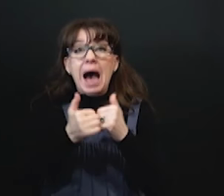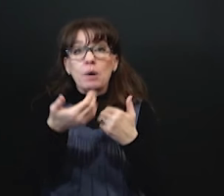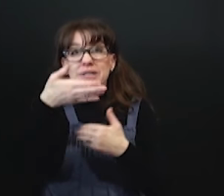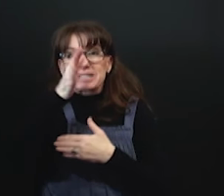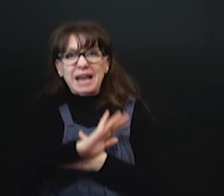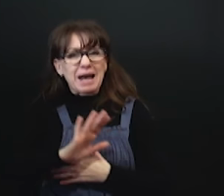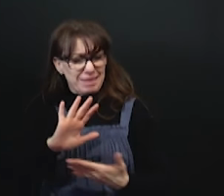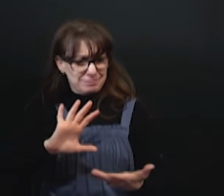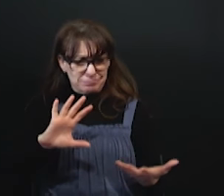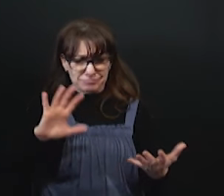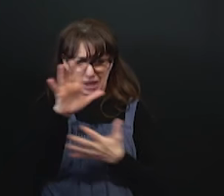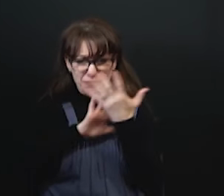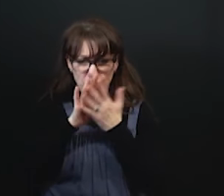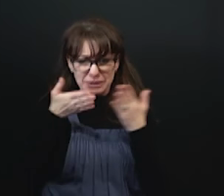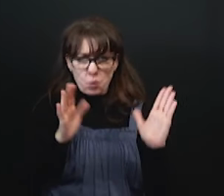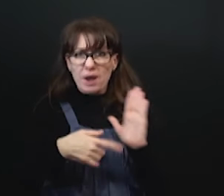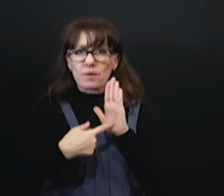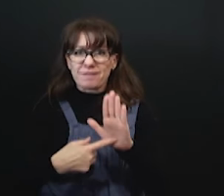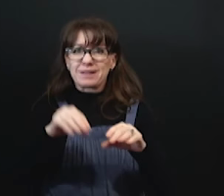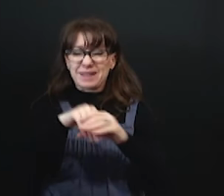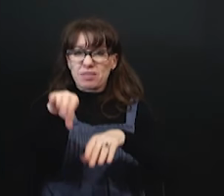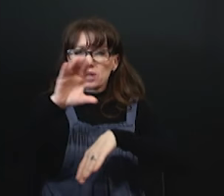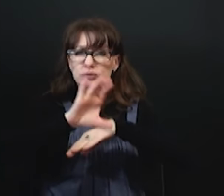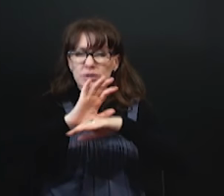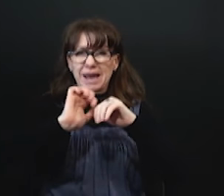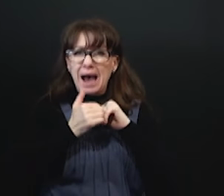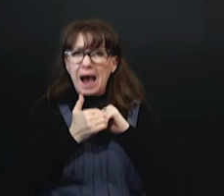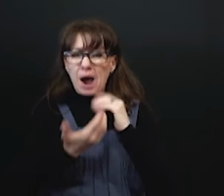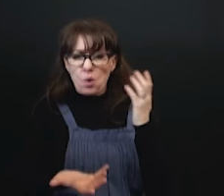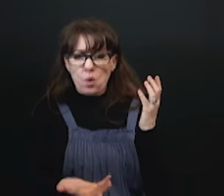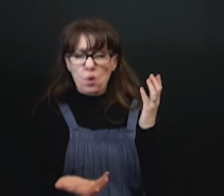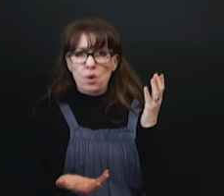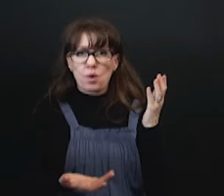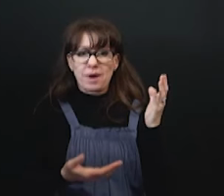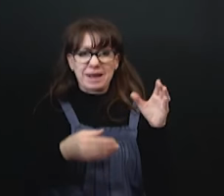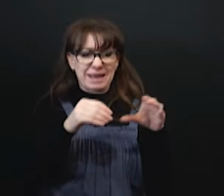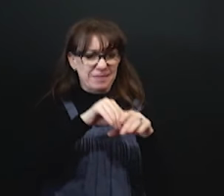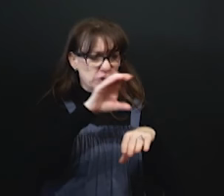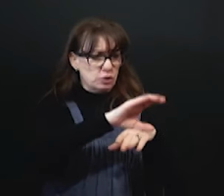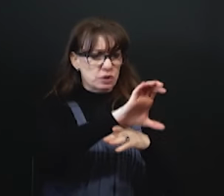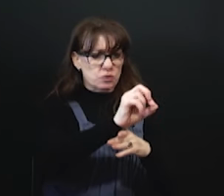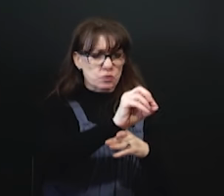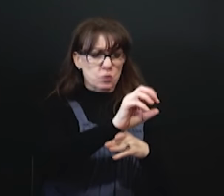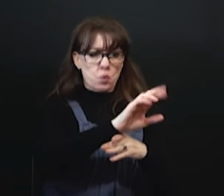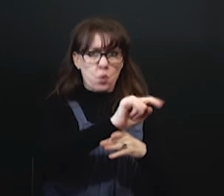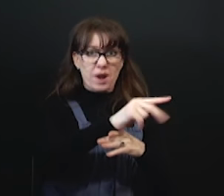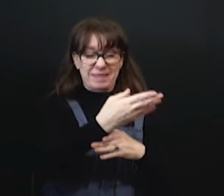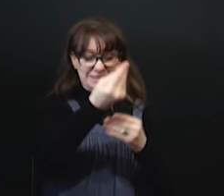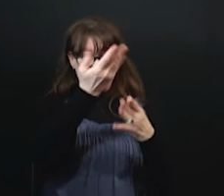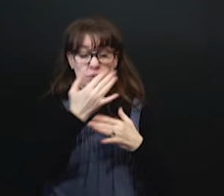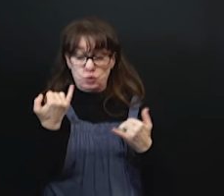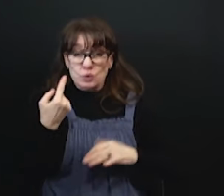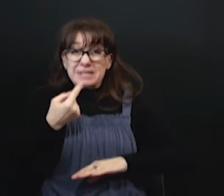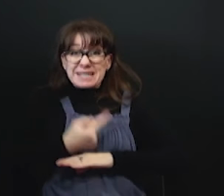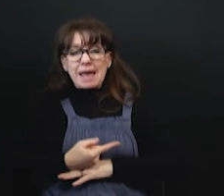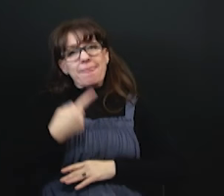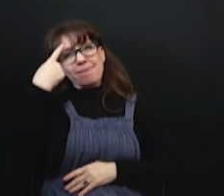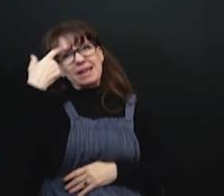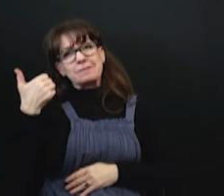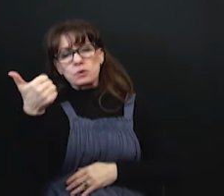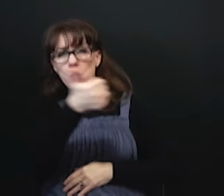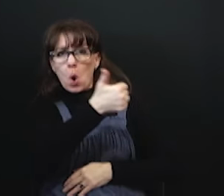down way of doing things revealed in his church? Paul says this to the church in Corinth, and I believe the Spirit is saying it to us today. He says, consider your